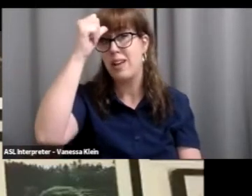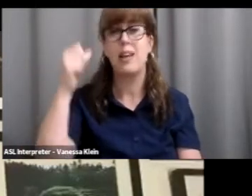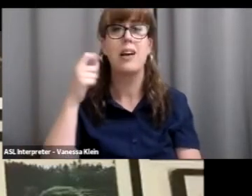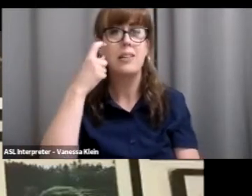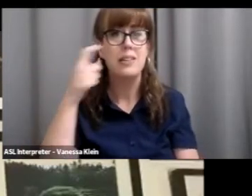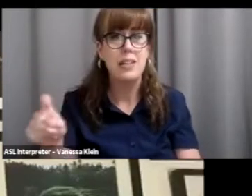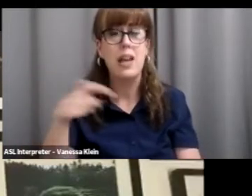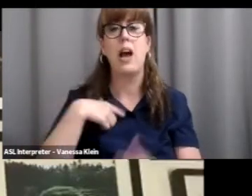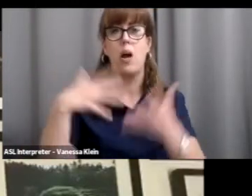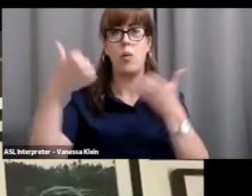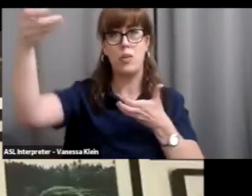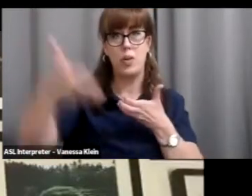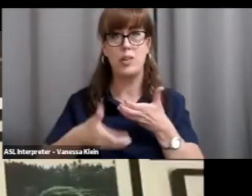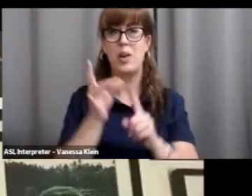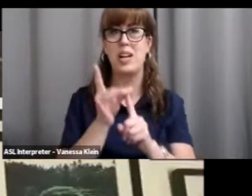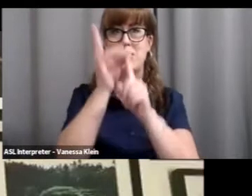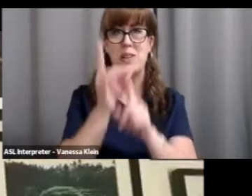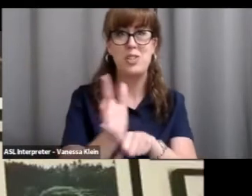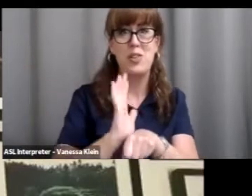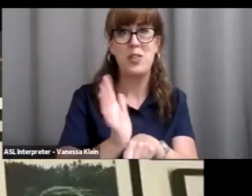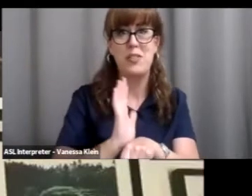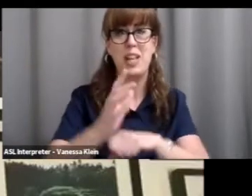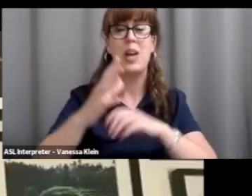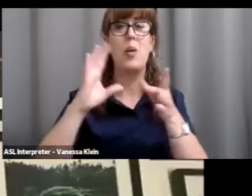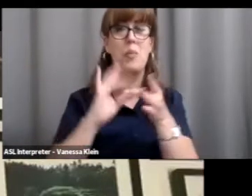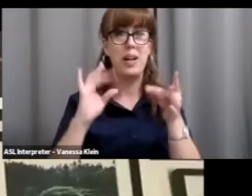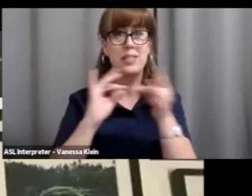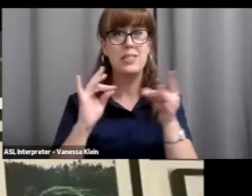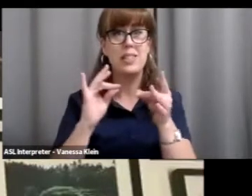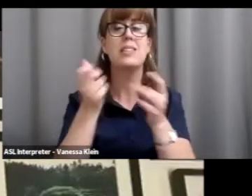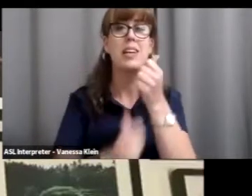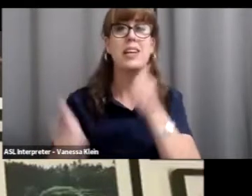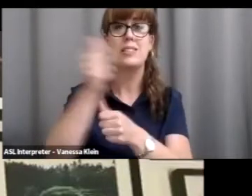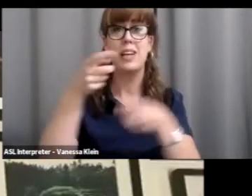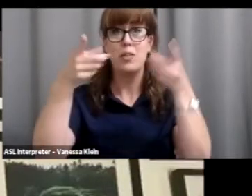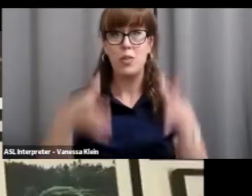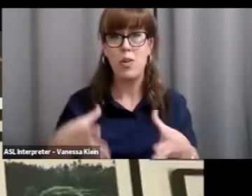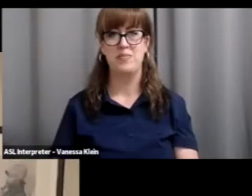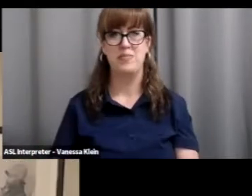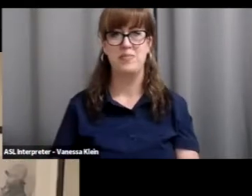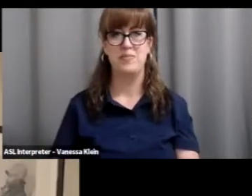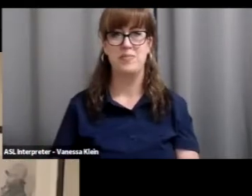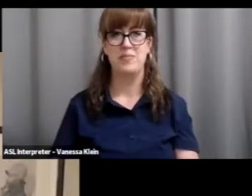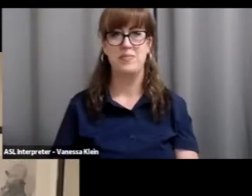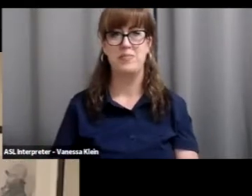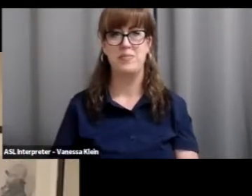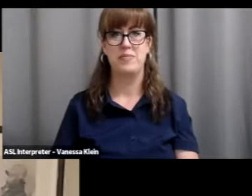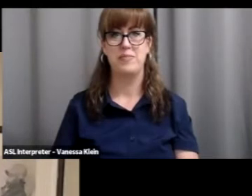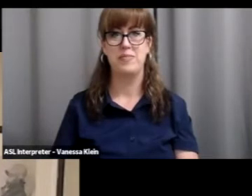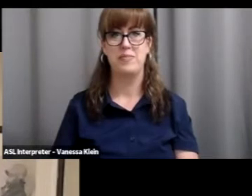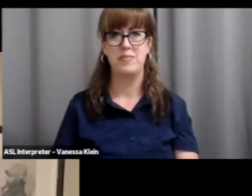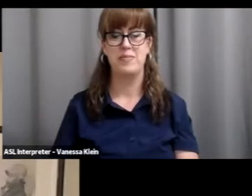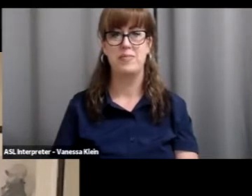video message from UNICEF Executive Director, Henrietta Fore. When it comes